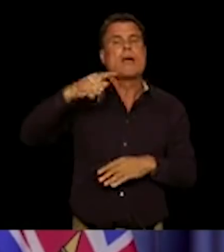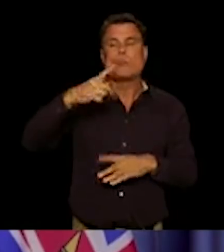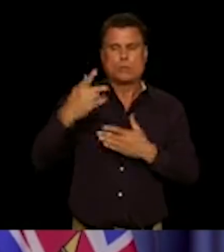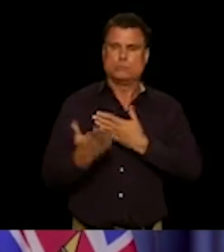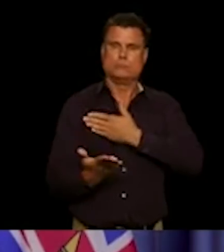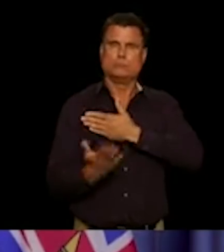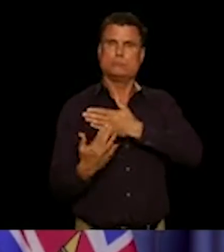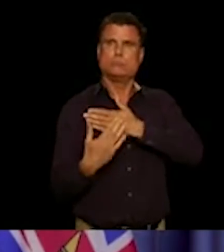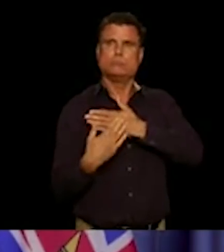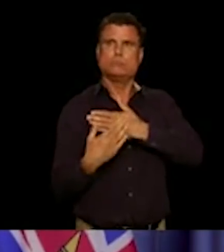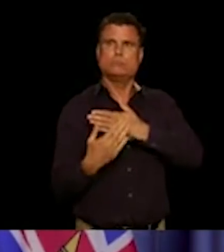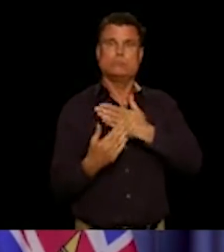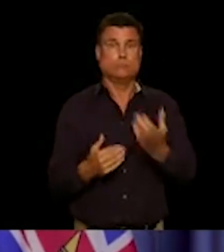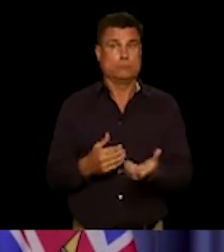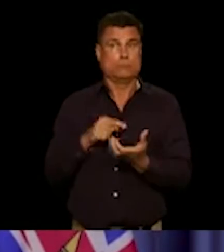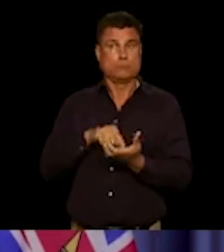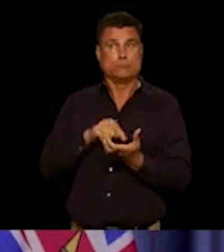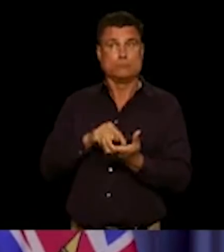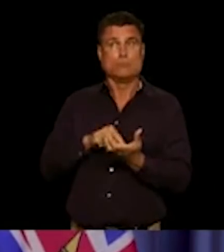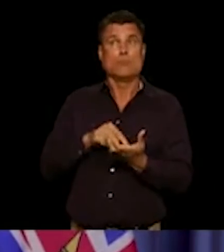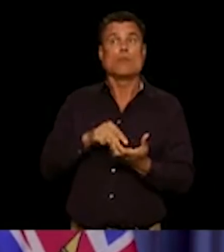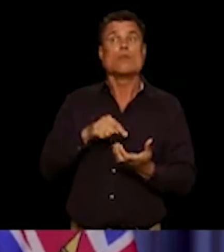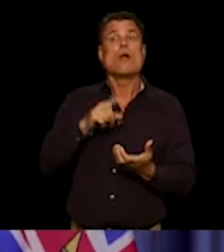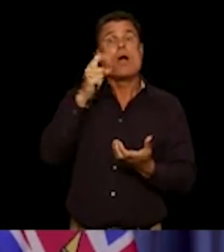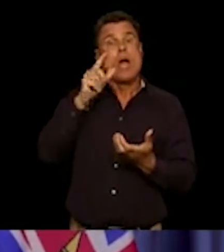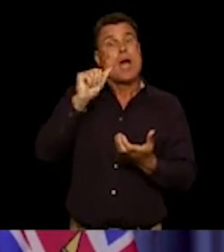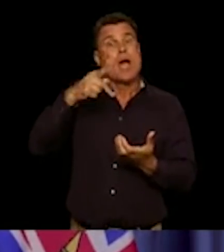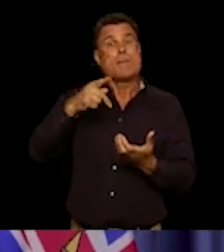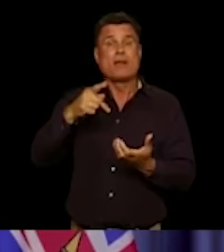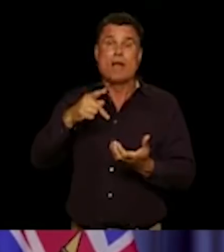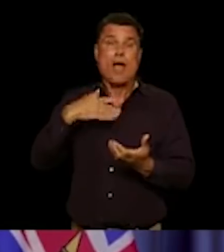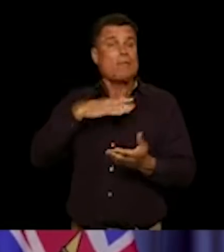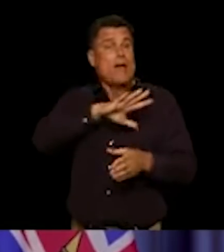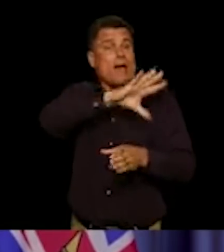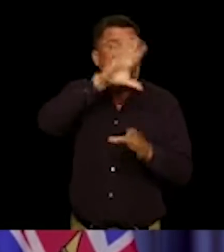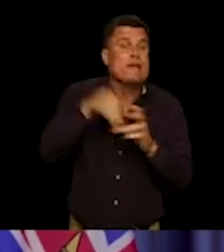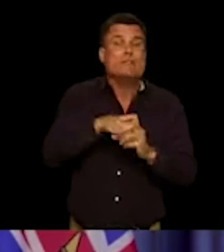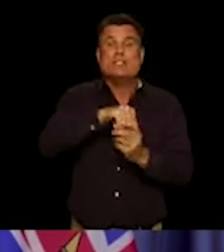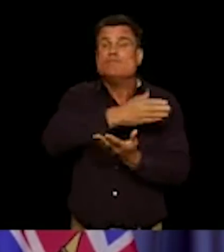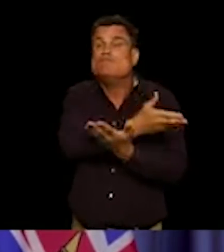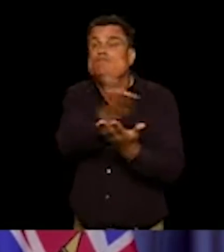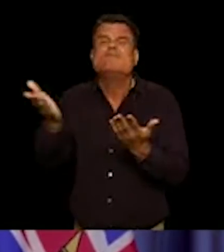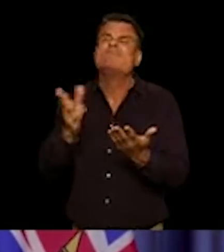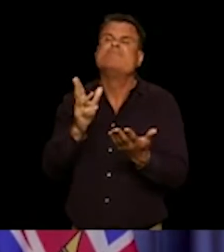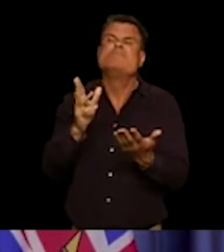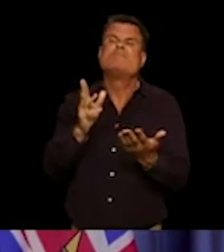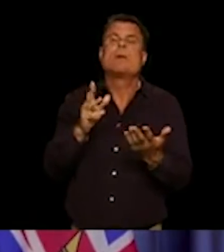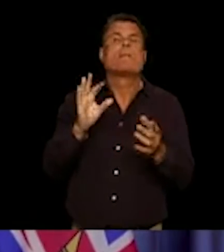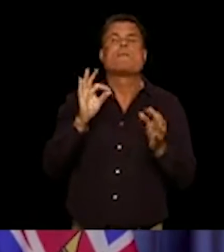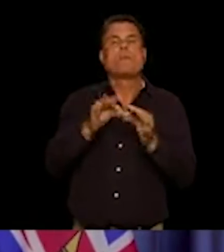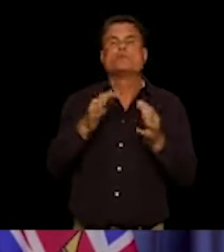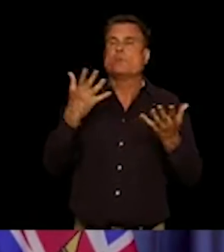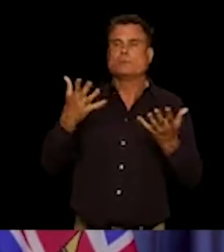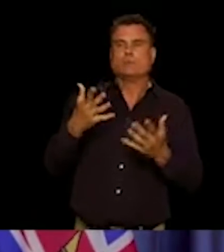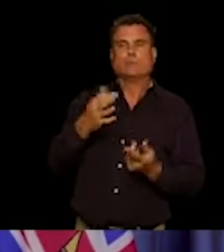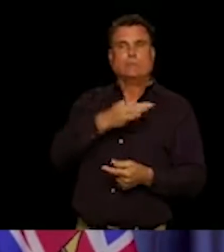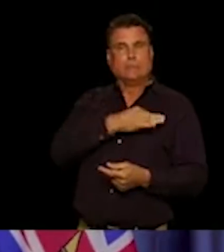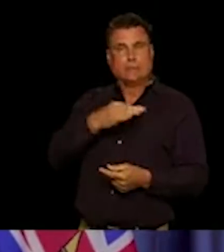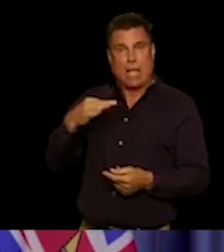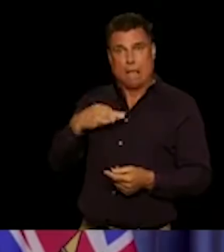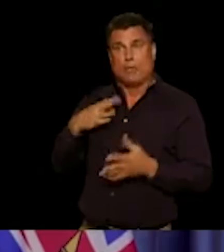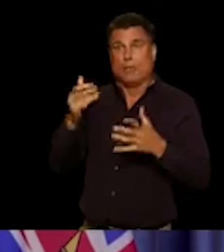replaces person-to-person contact. Public health teams typically have staff who work on contact tracing for